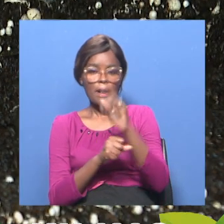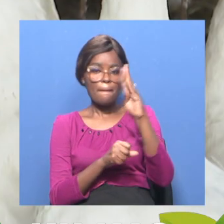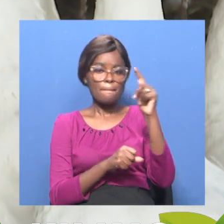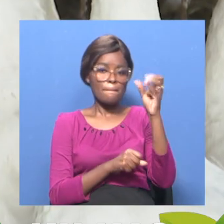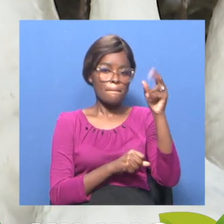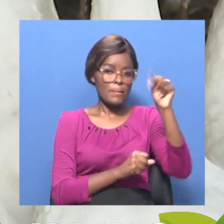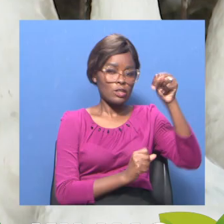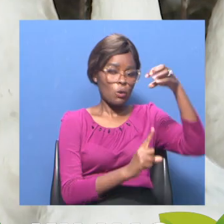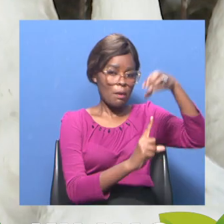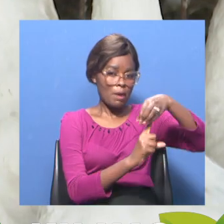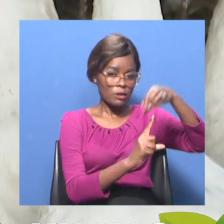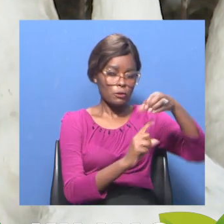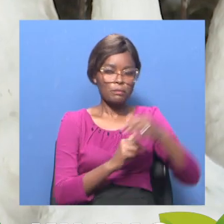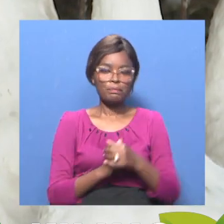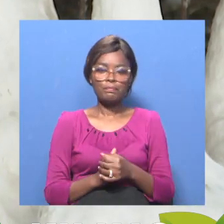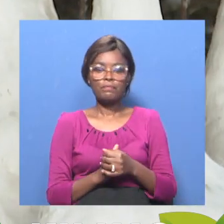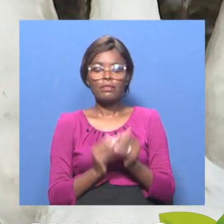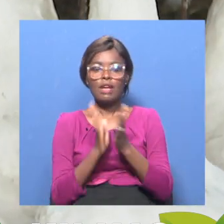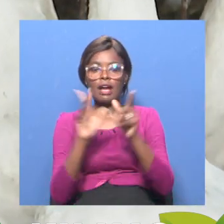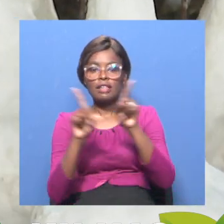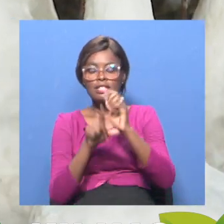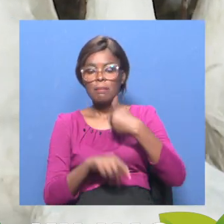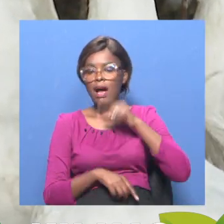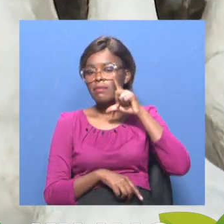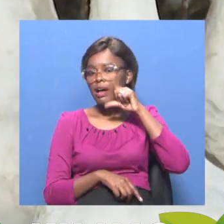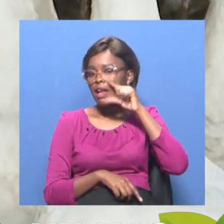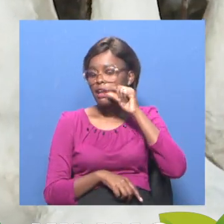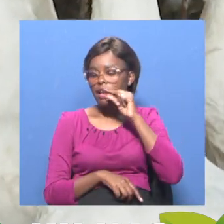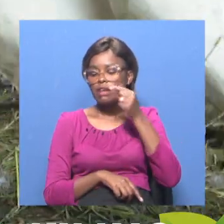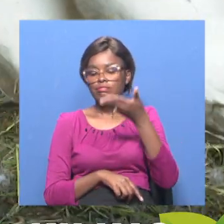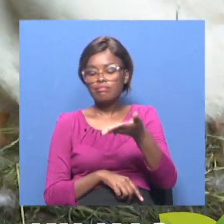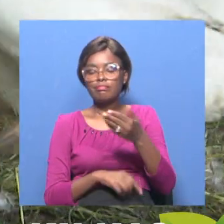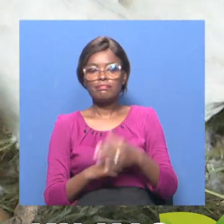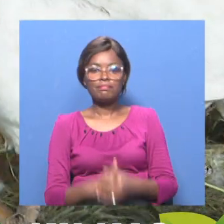mushrooms. And we also have ducks on the farm now.